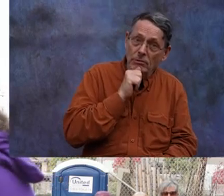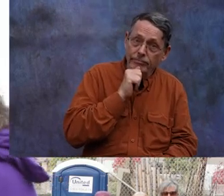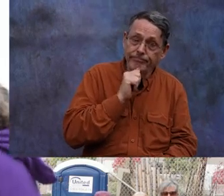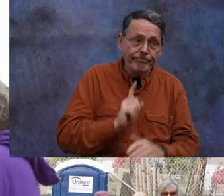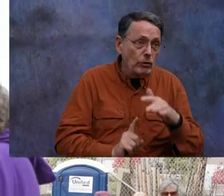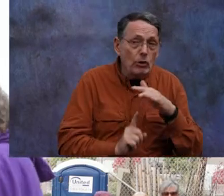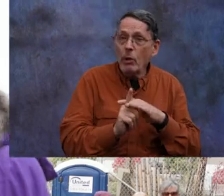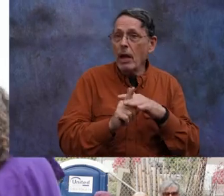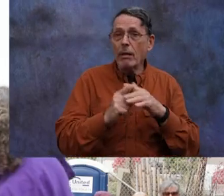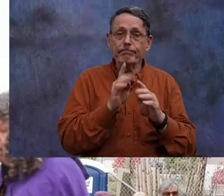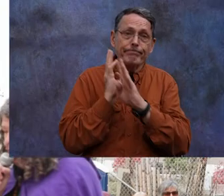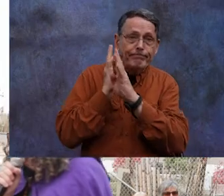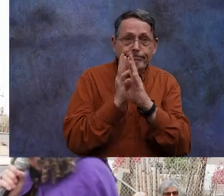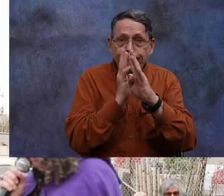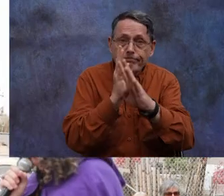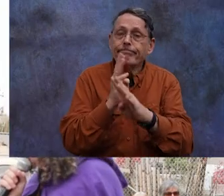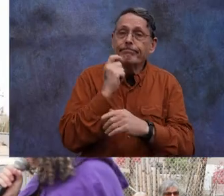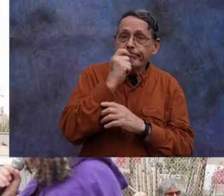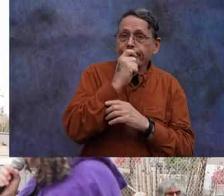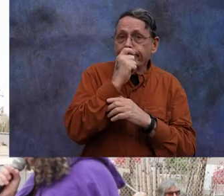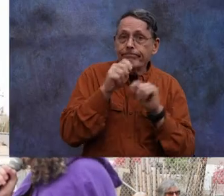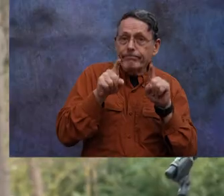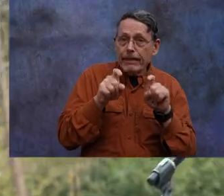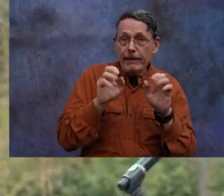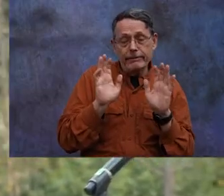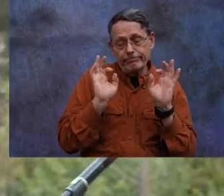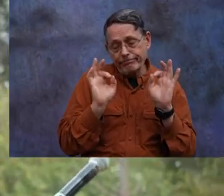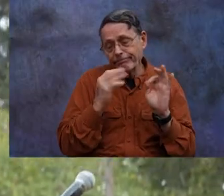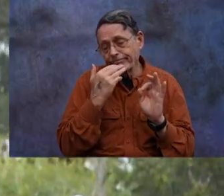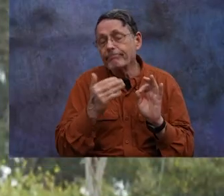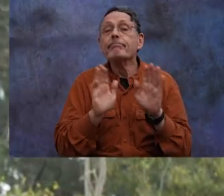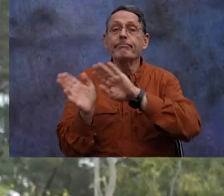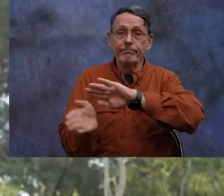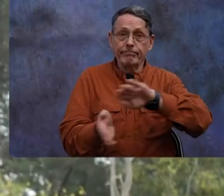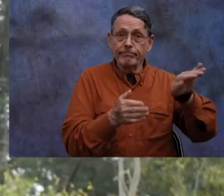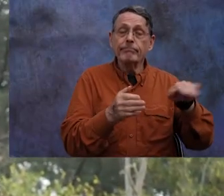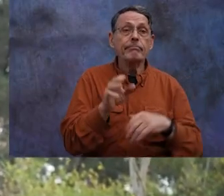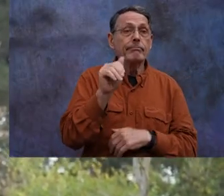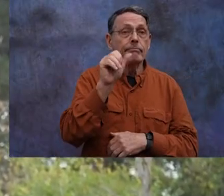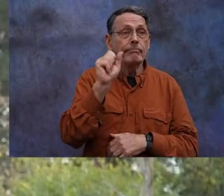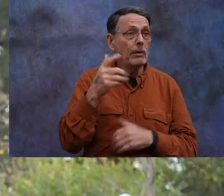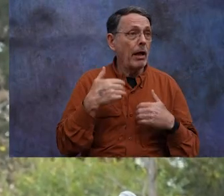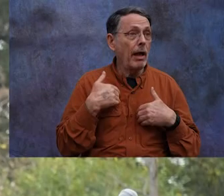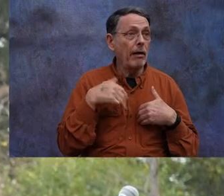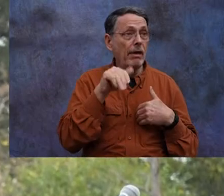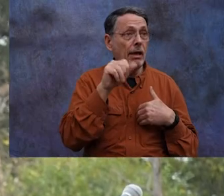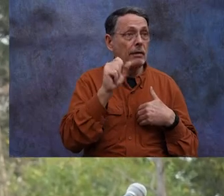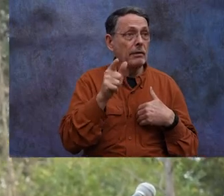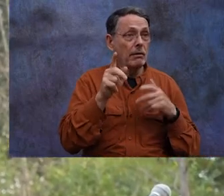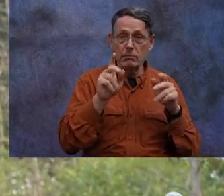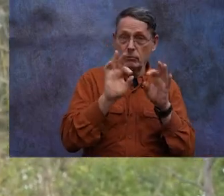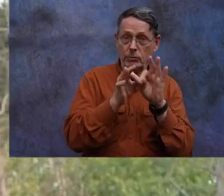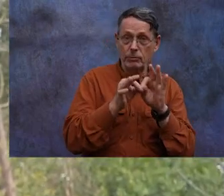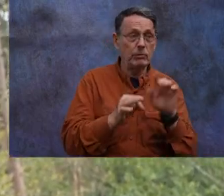up and getting tested. Yes. Okay, moving on. ASL, where is our ASL person?